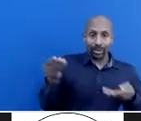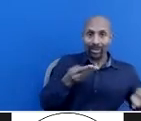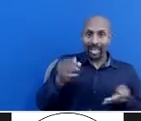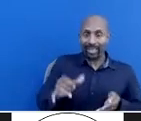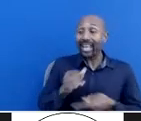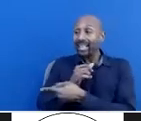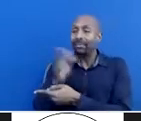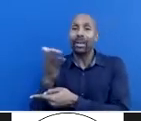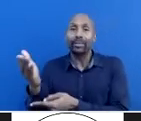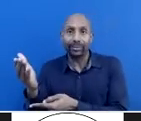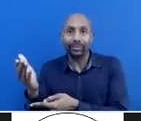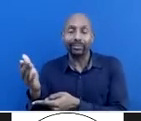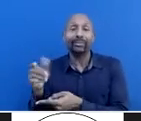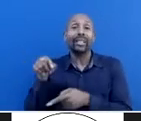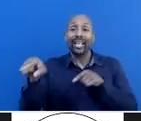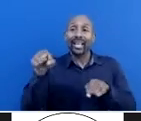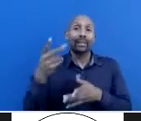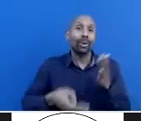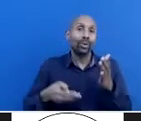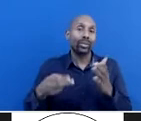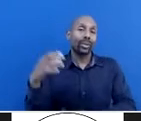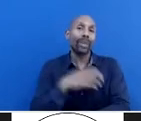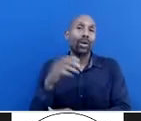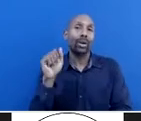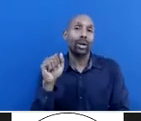They are power objects.